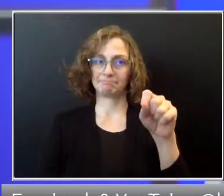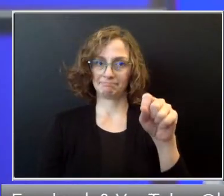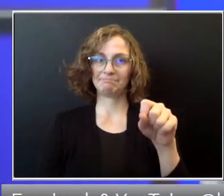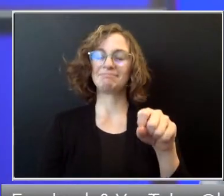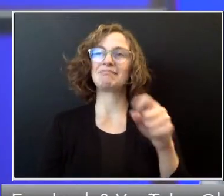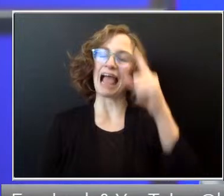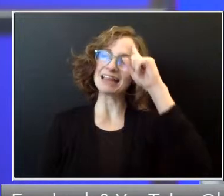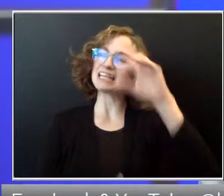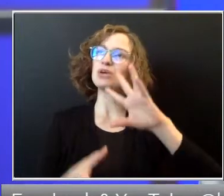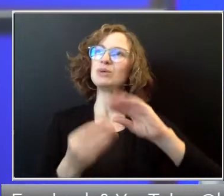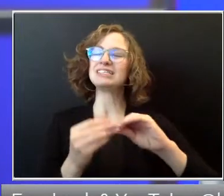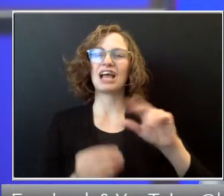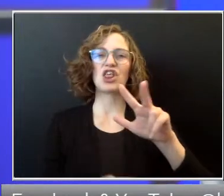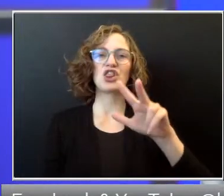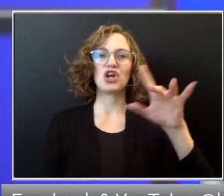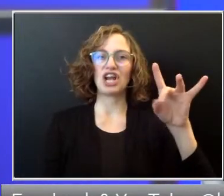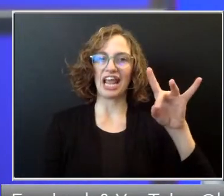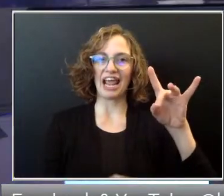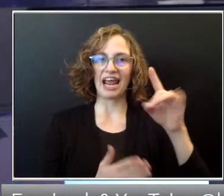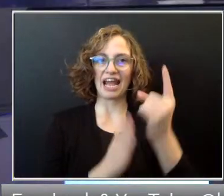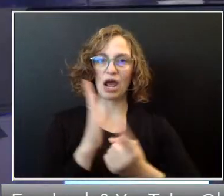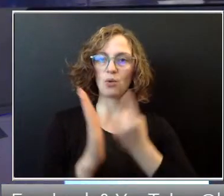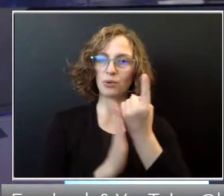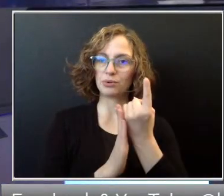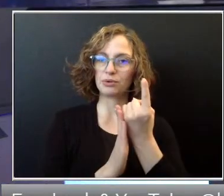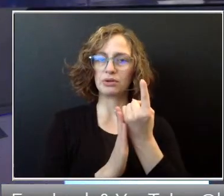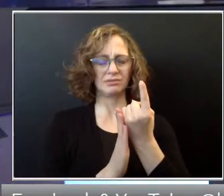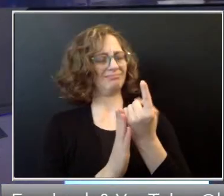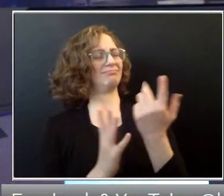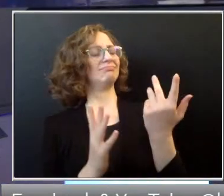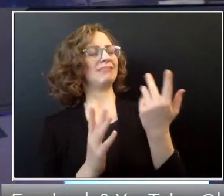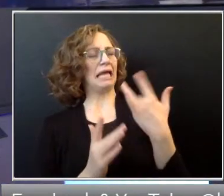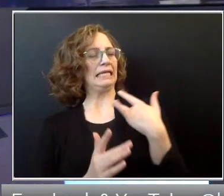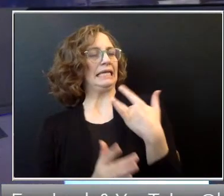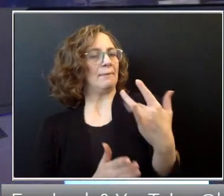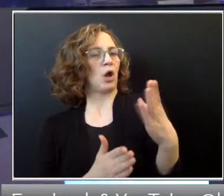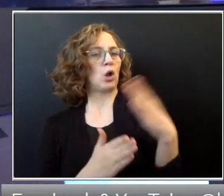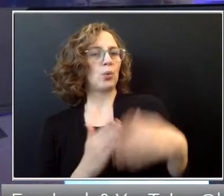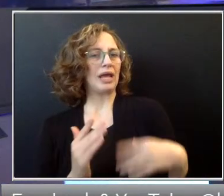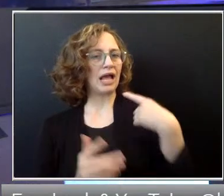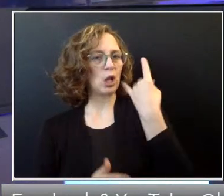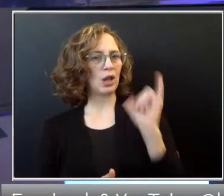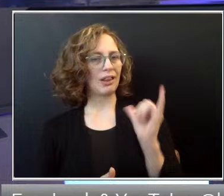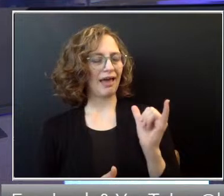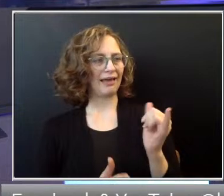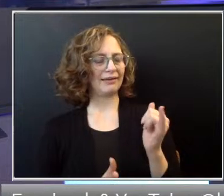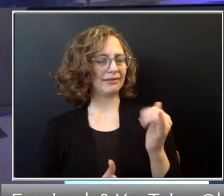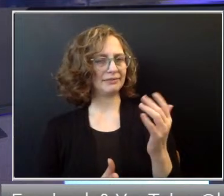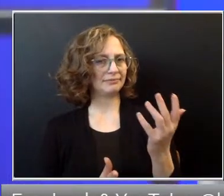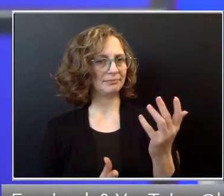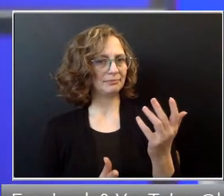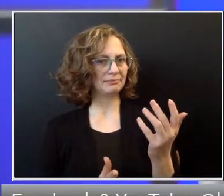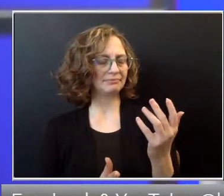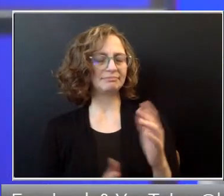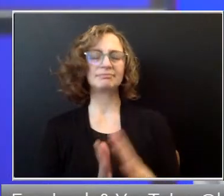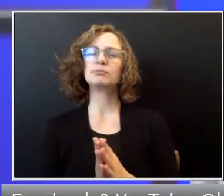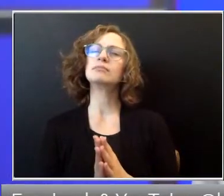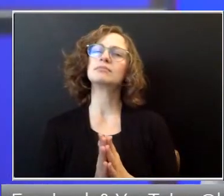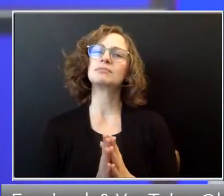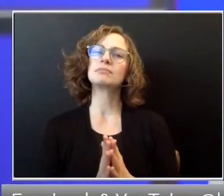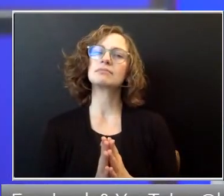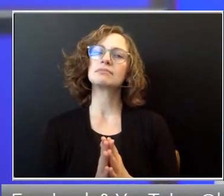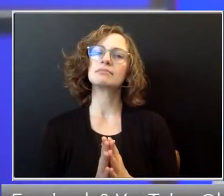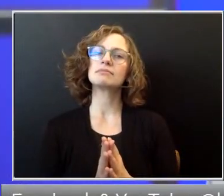38 hours over Christmas. Yeah. What's a typical weekend look like, let alone Christmas? Well, a typical weekend is